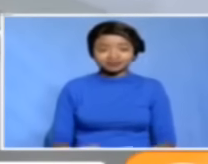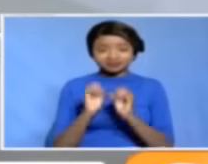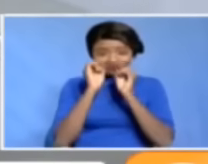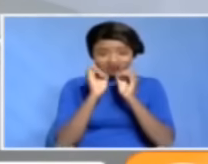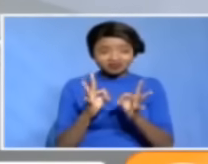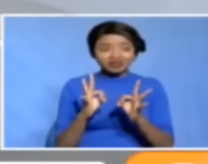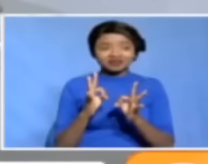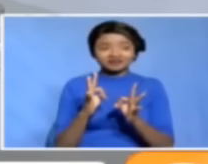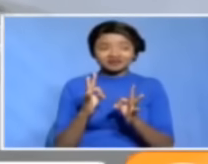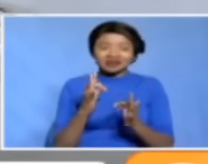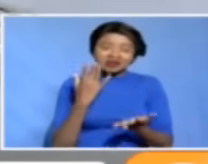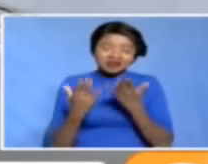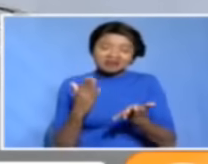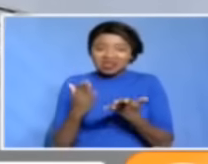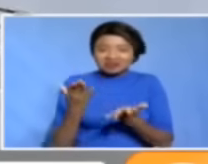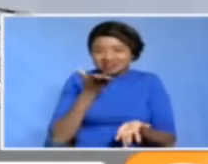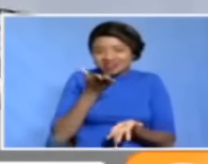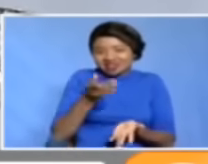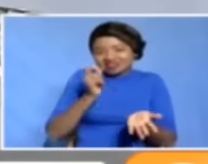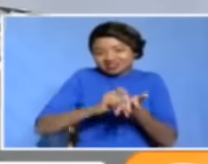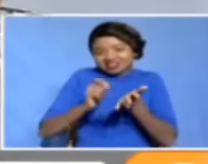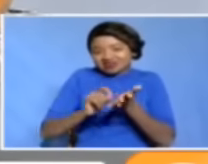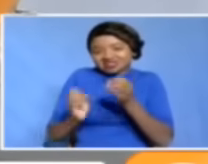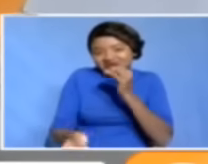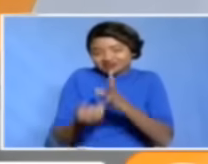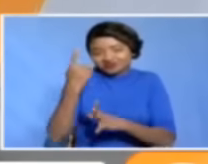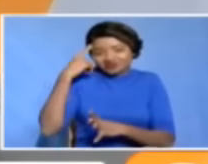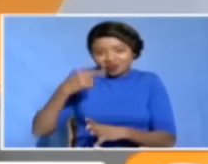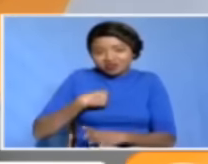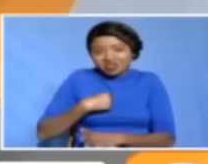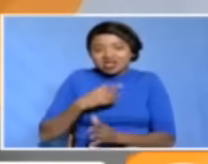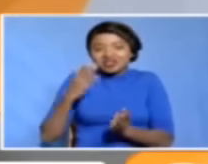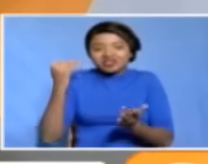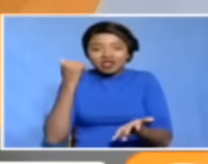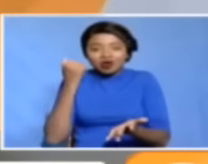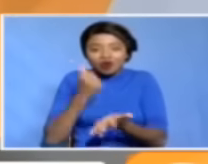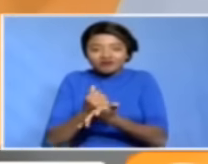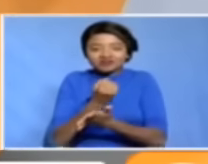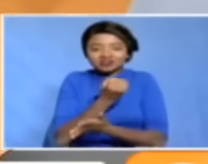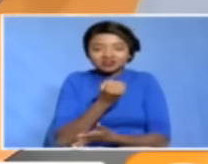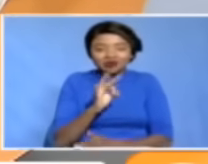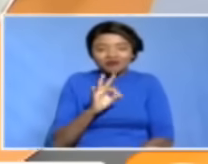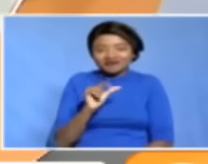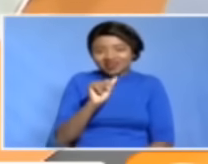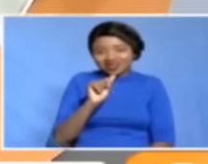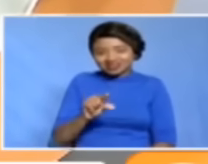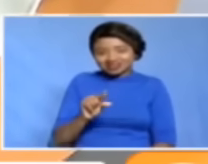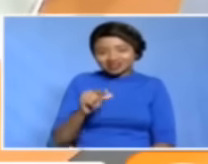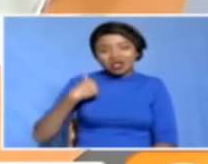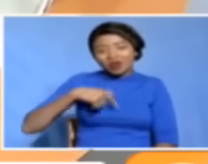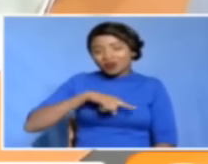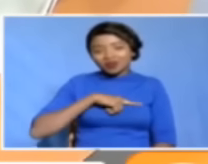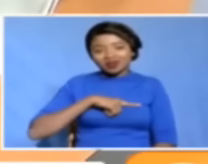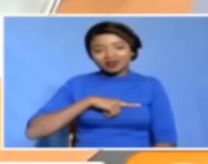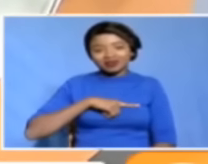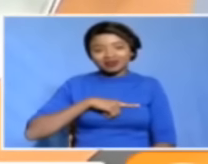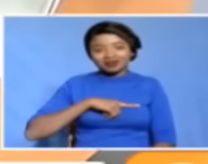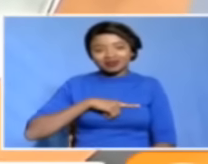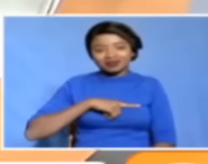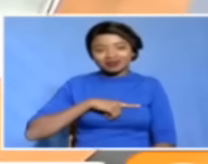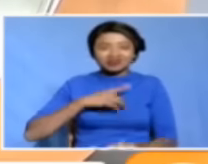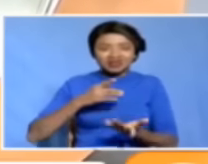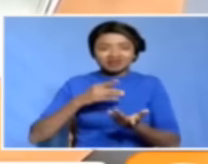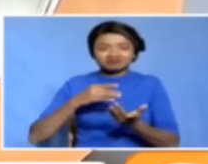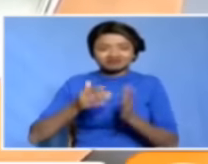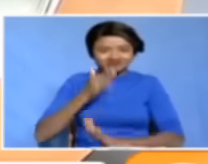secretary is created for me in the office of the attorney general, who will make the transmission of bills